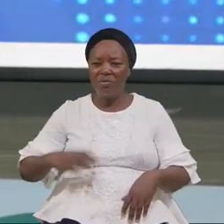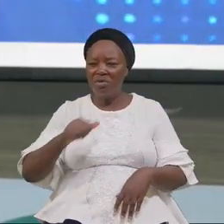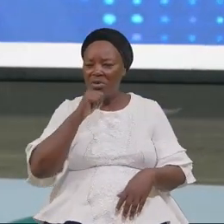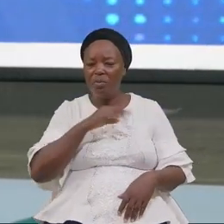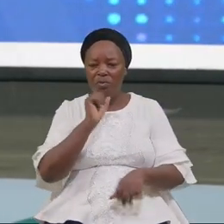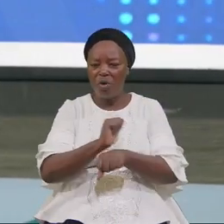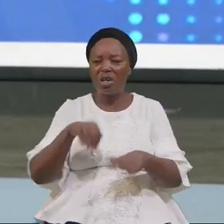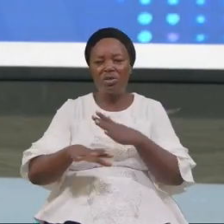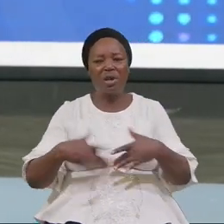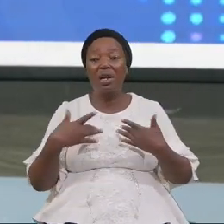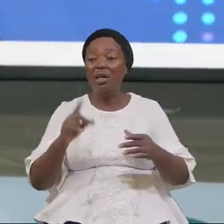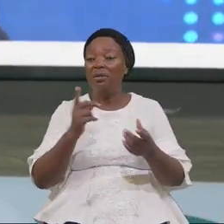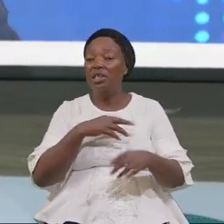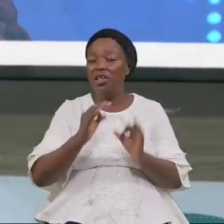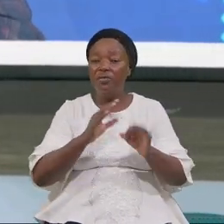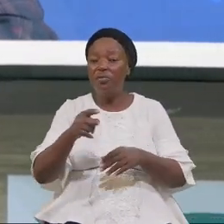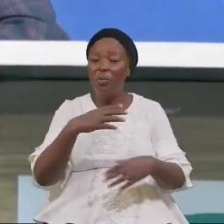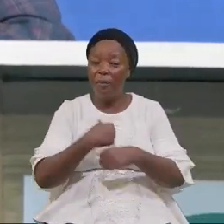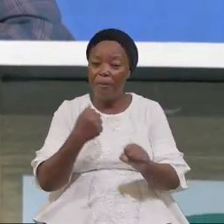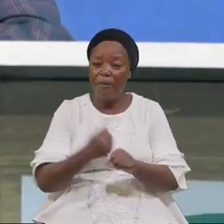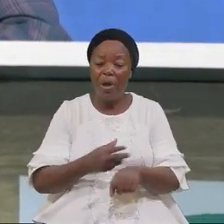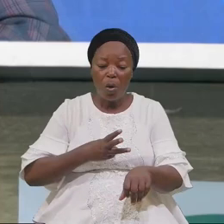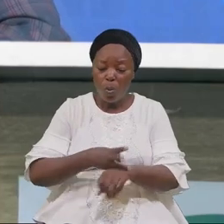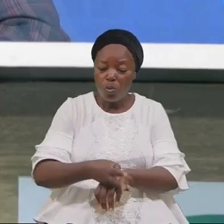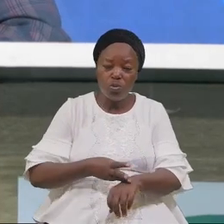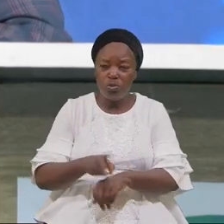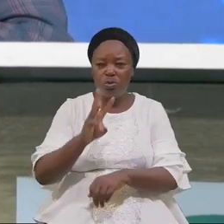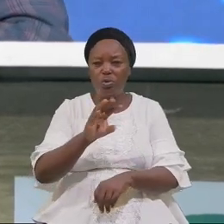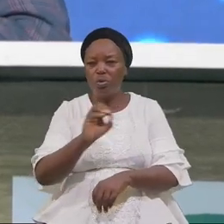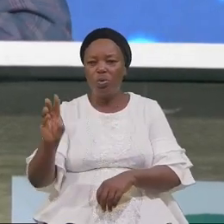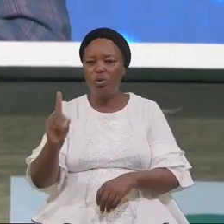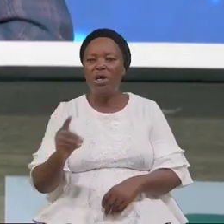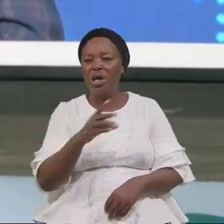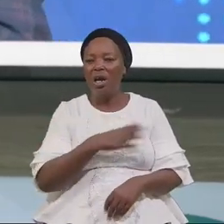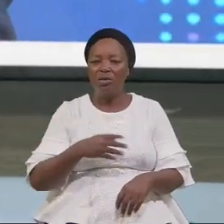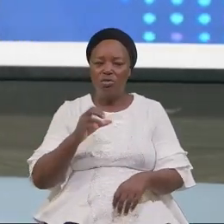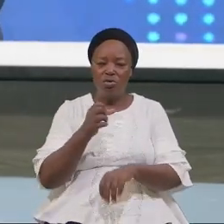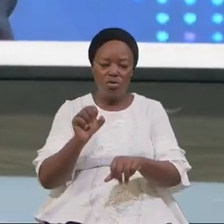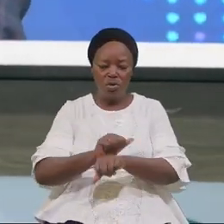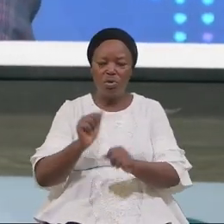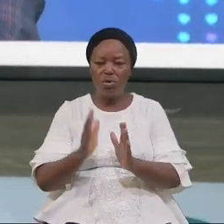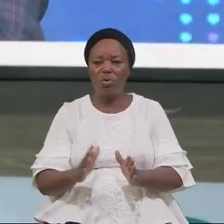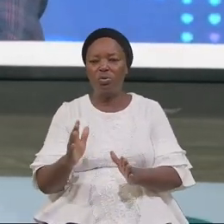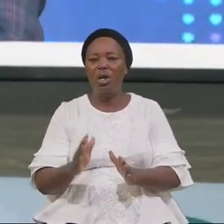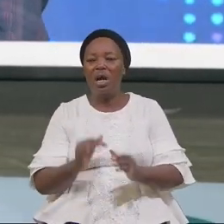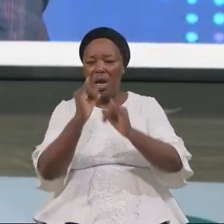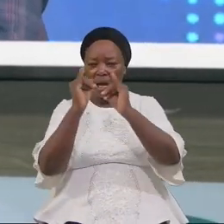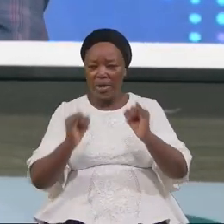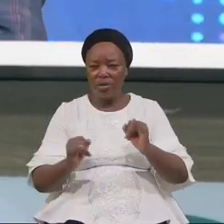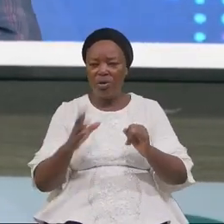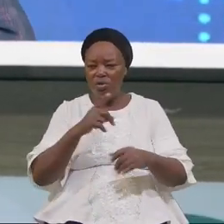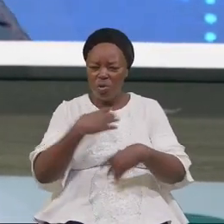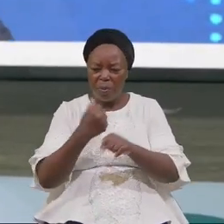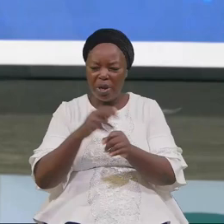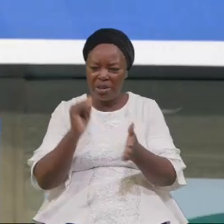life. If you make wood, stone, iron, idol, you make that the Lord of